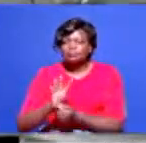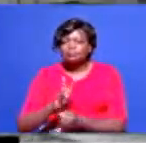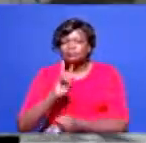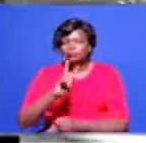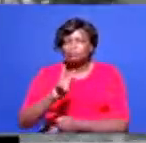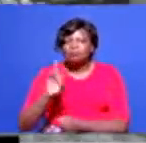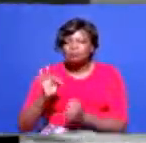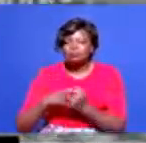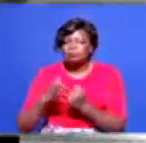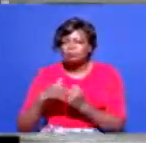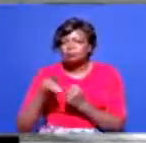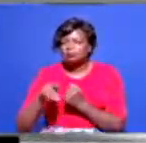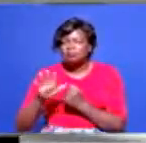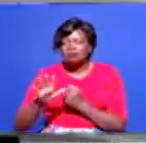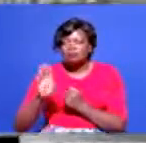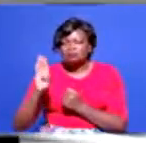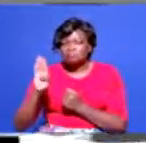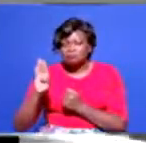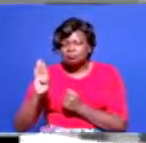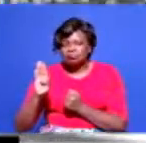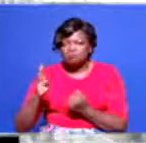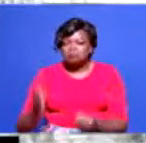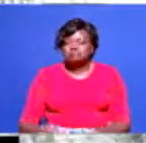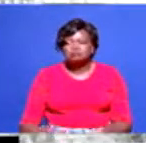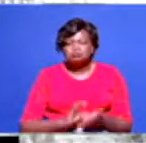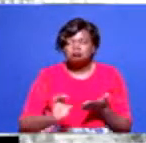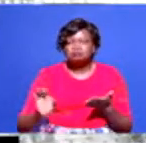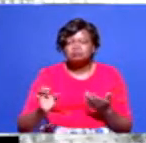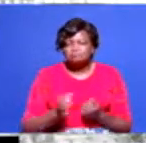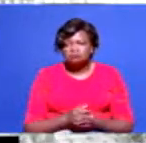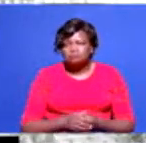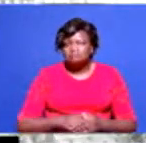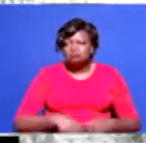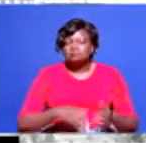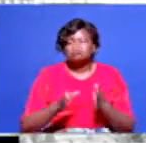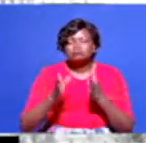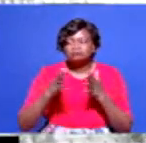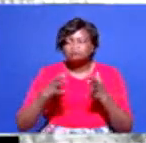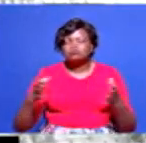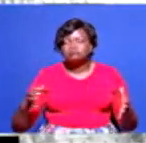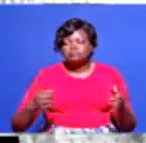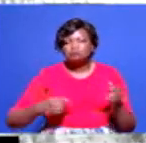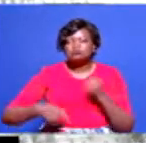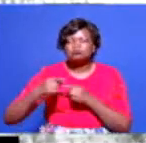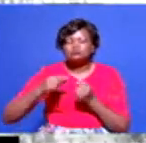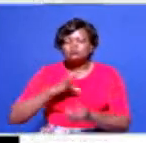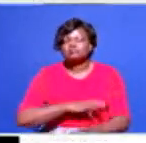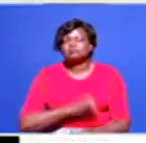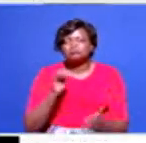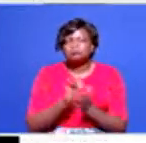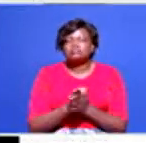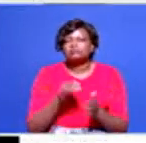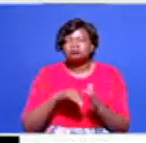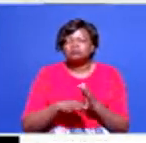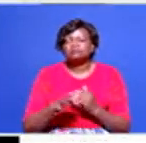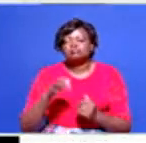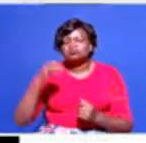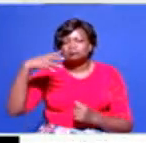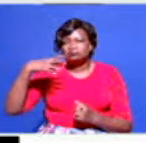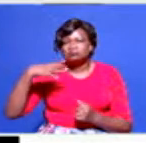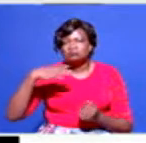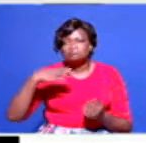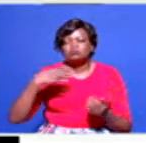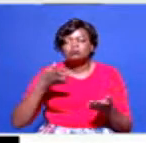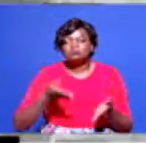288.5 billion shillings was set aside for roads, expanding generation capacity and access to electricity, modern